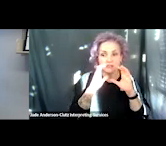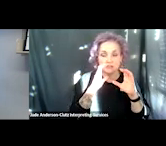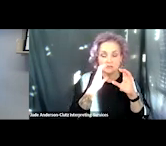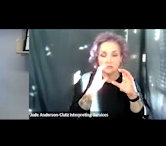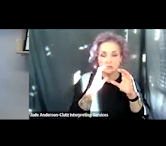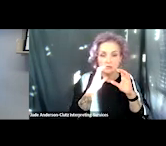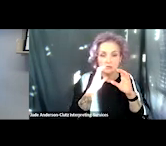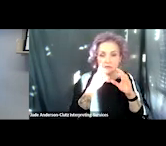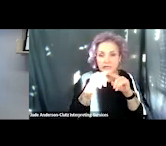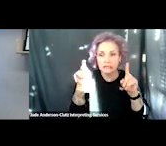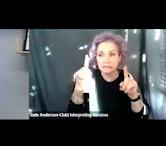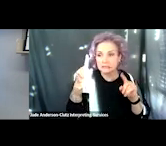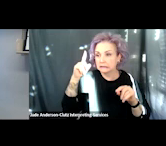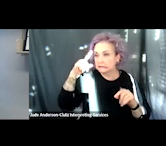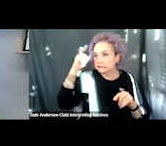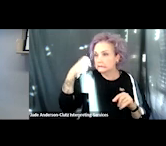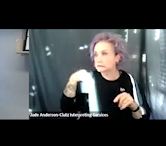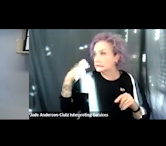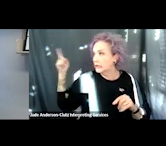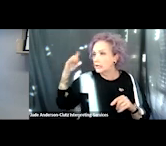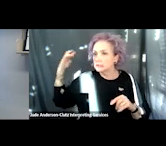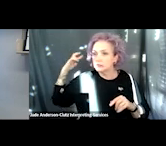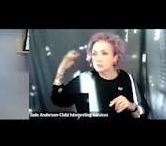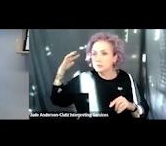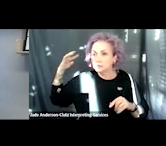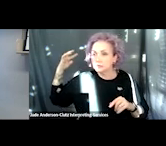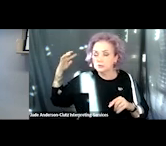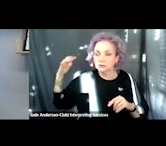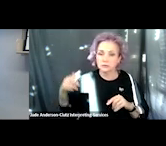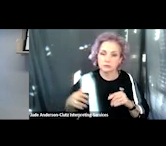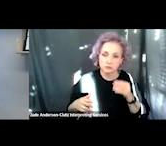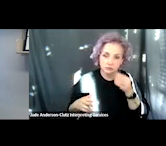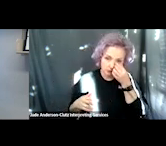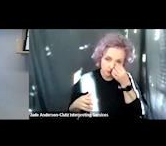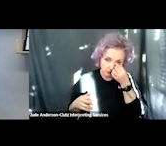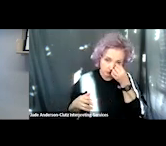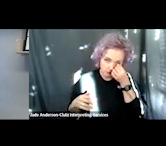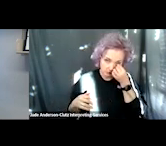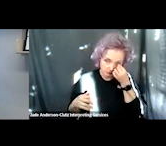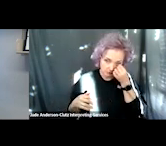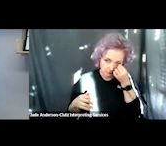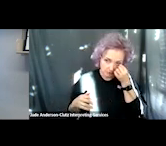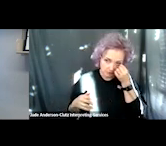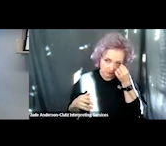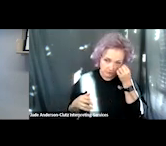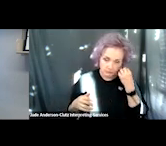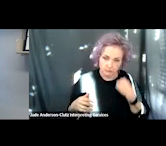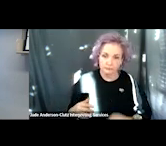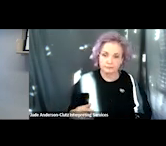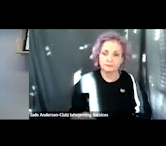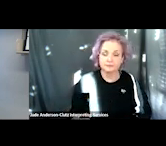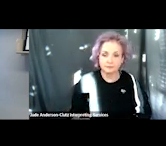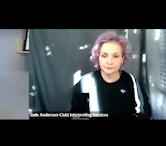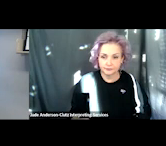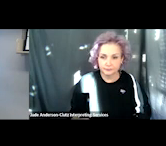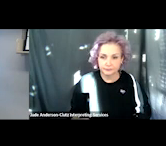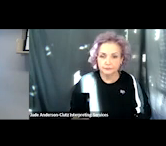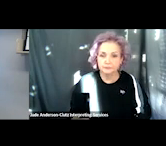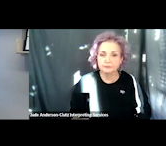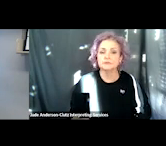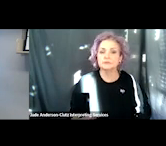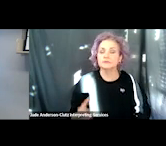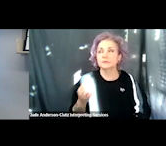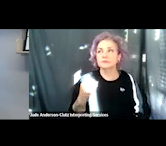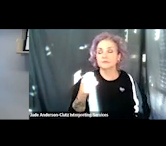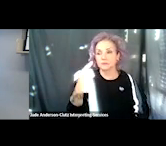wanted to mention that it's the brain, it is doing the filtering, but it's also the brain that's then processing the information that comes out the other end.